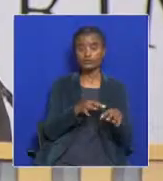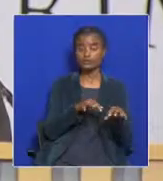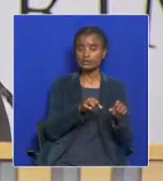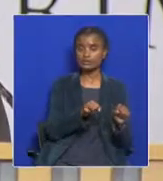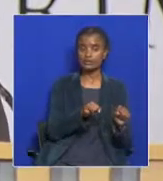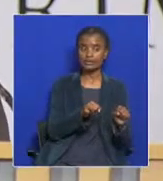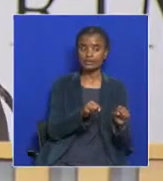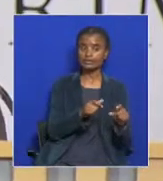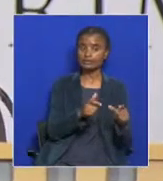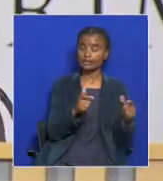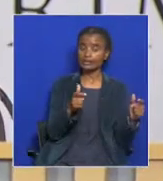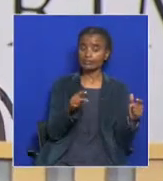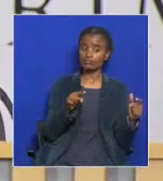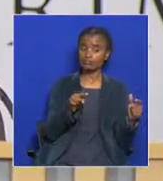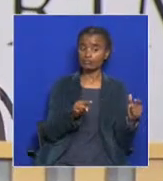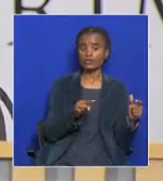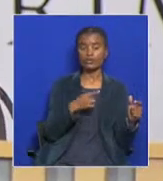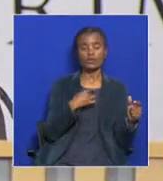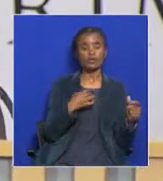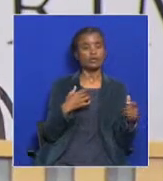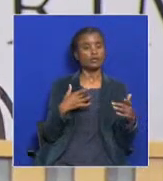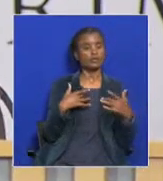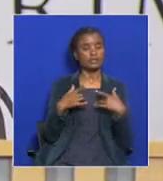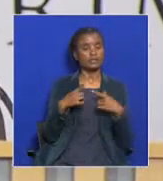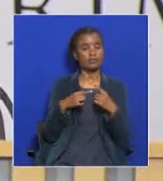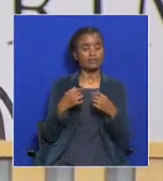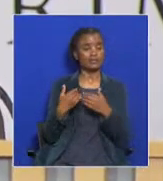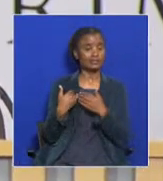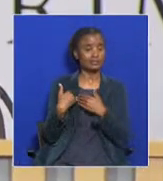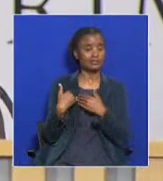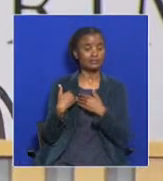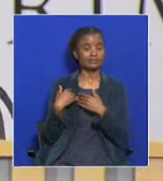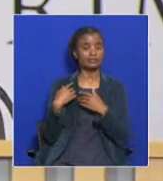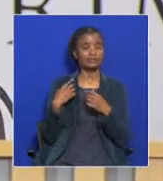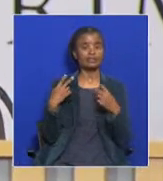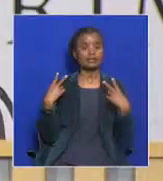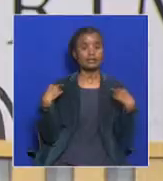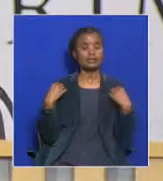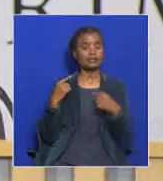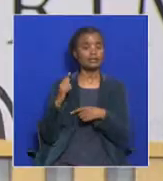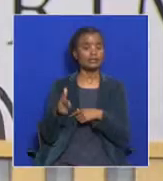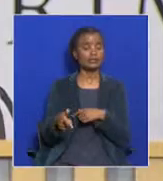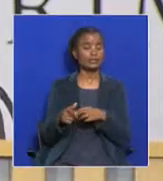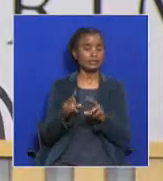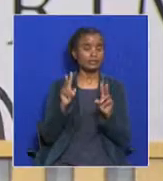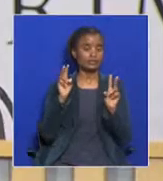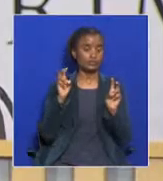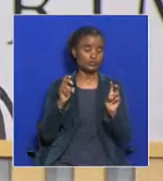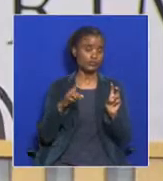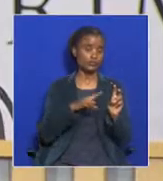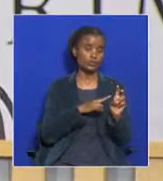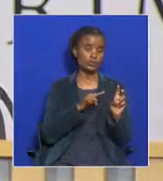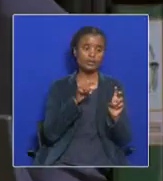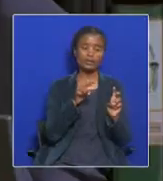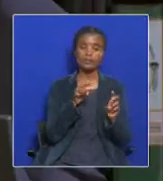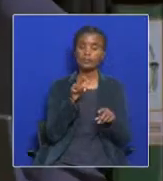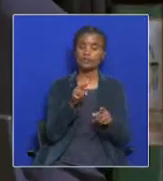your security issues. And we'd be fools to think that in every situation you are... Isn't